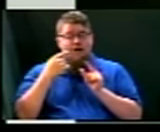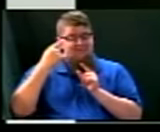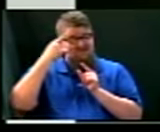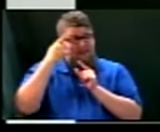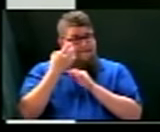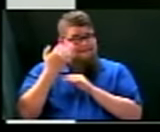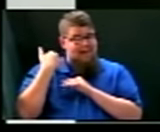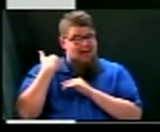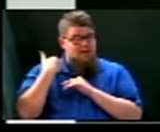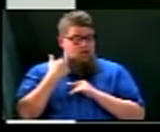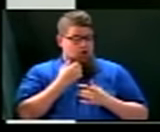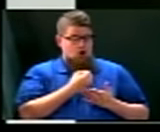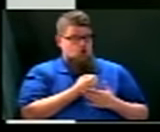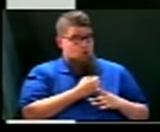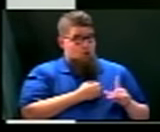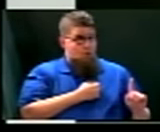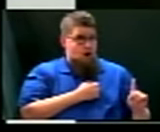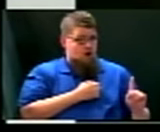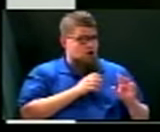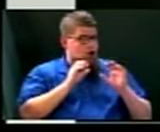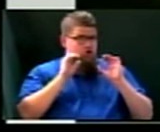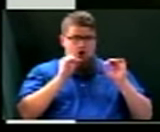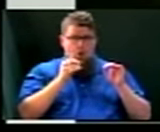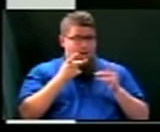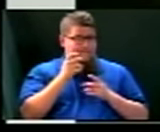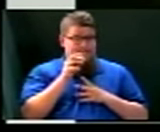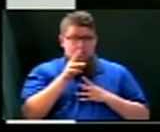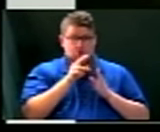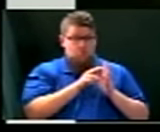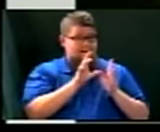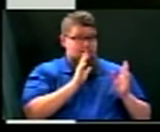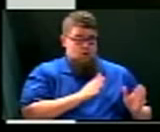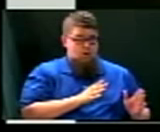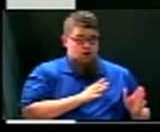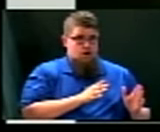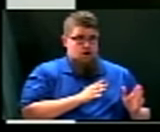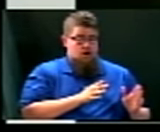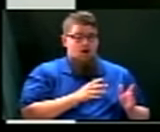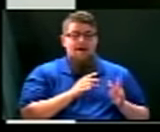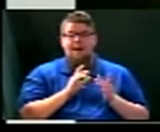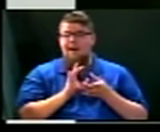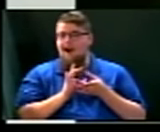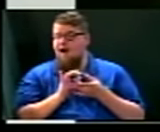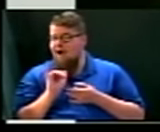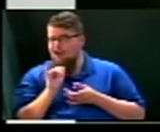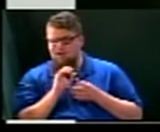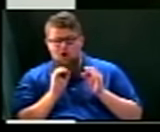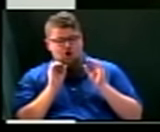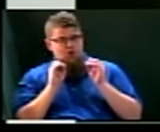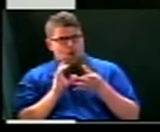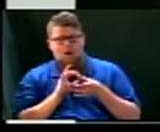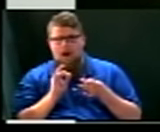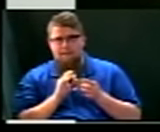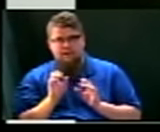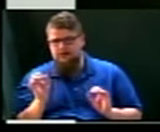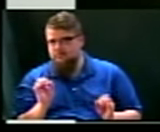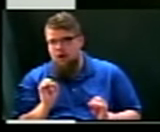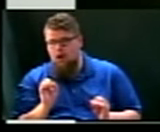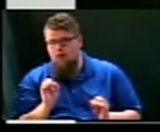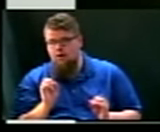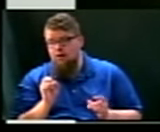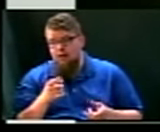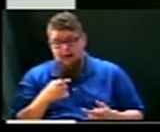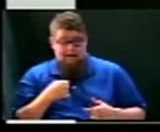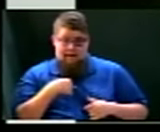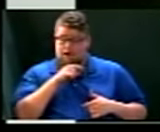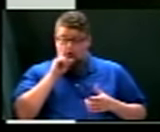that I got a one and there was no peer reviewer, there are also no comments because I don't believe they